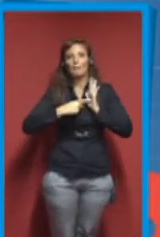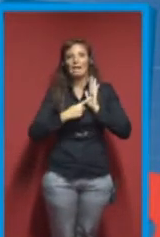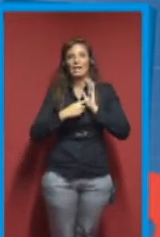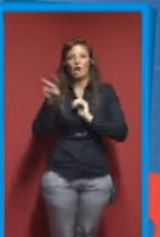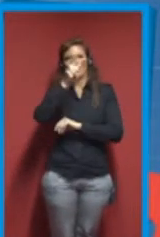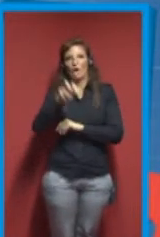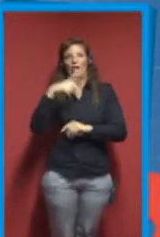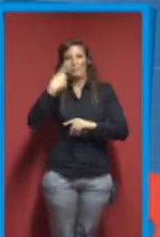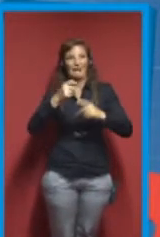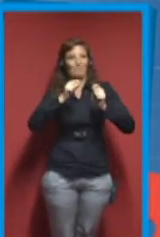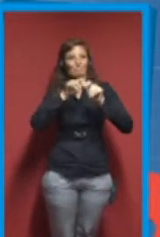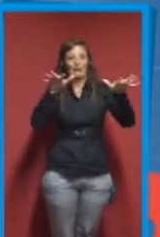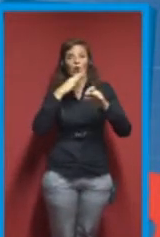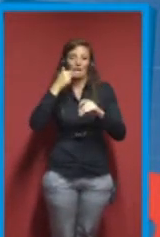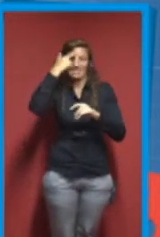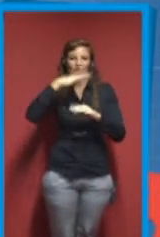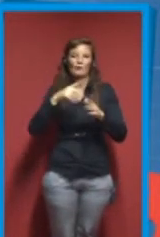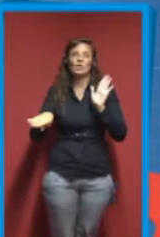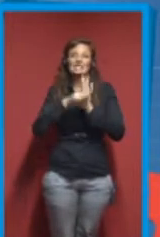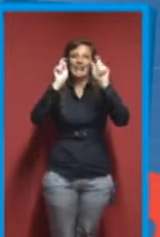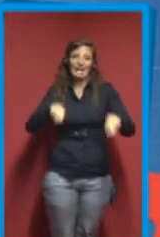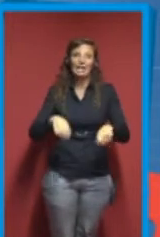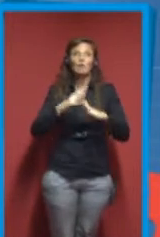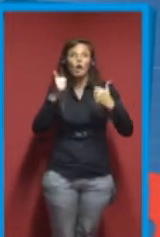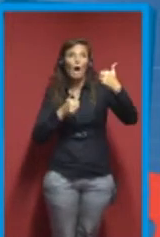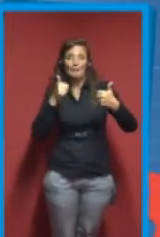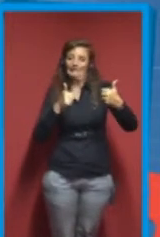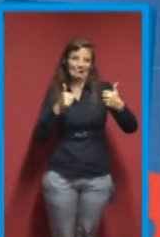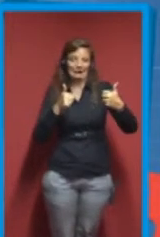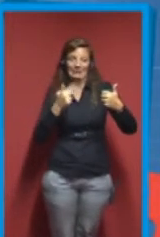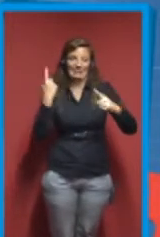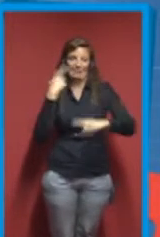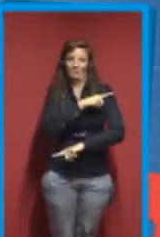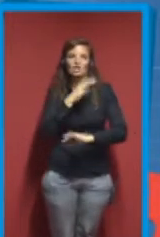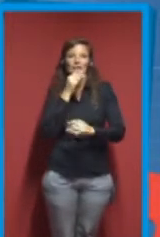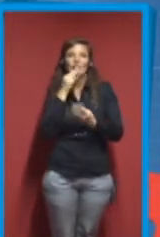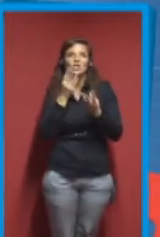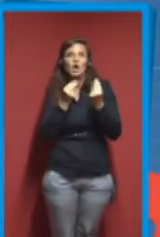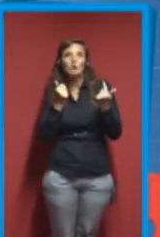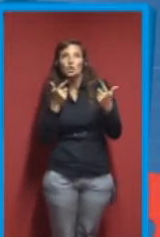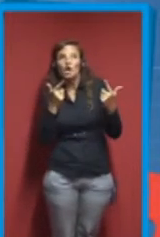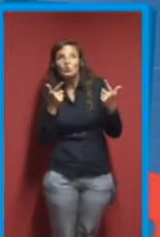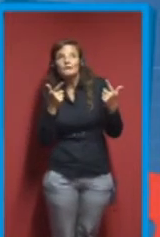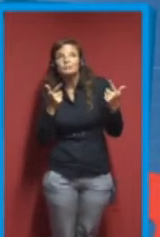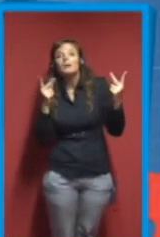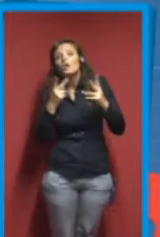It's really, really tough. There's no solution to this necessarily. For us, our solution was to build a